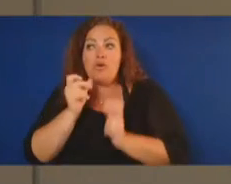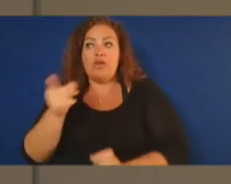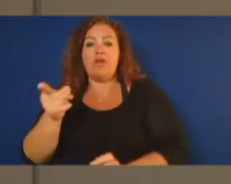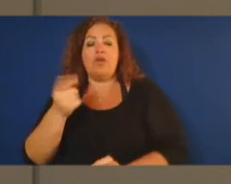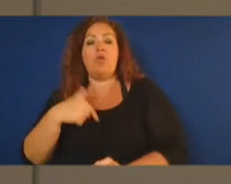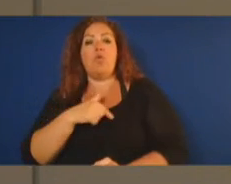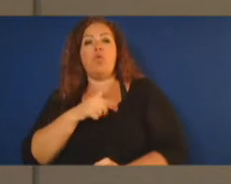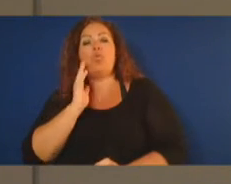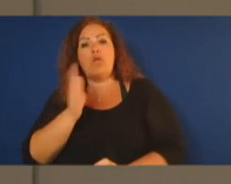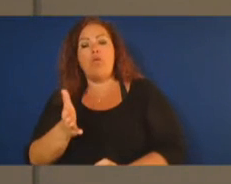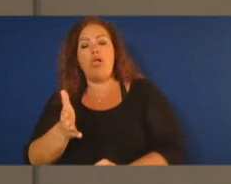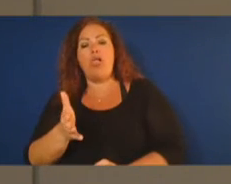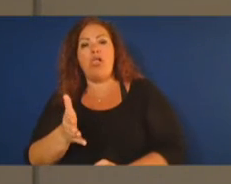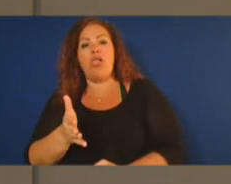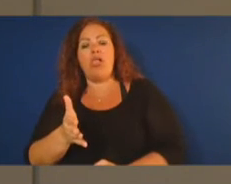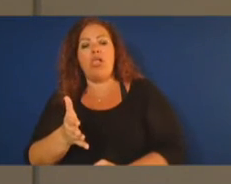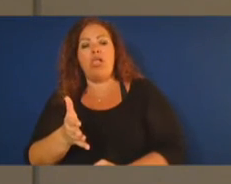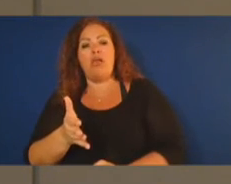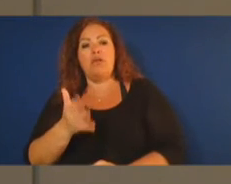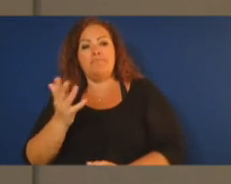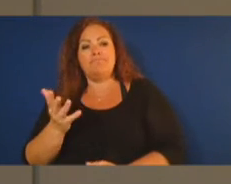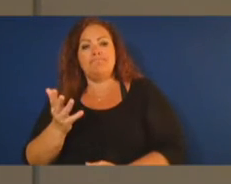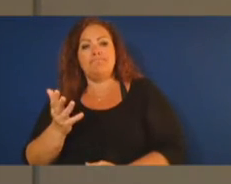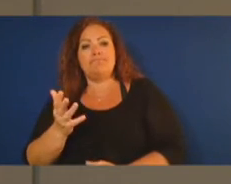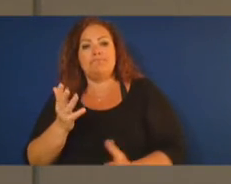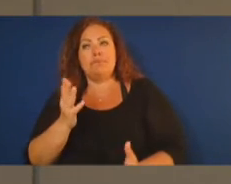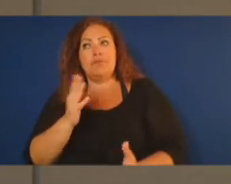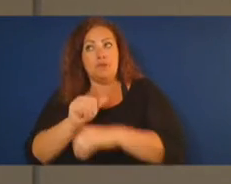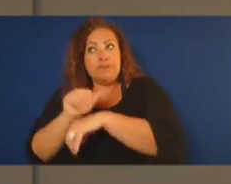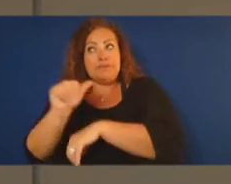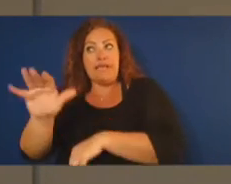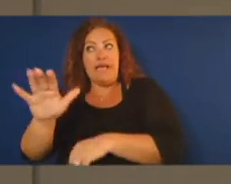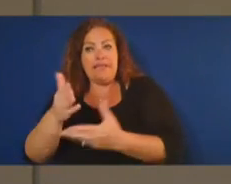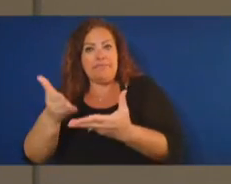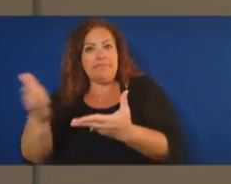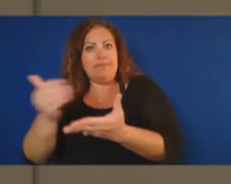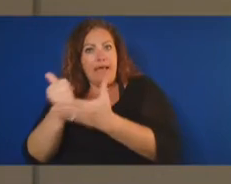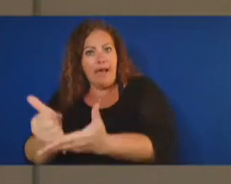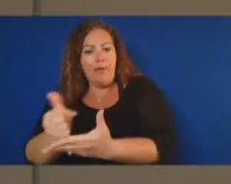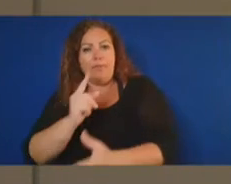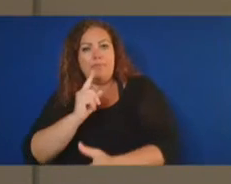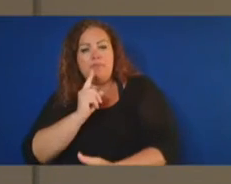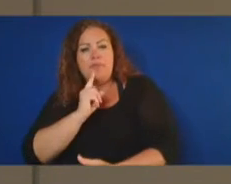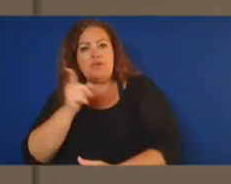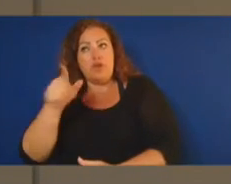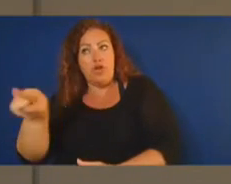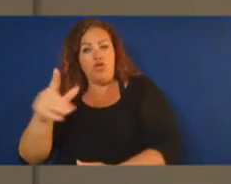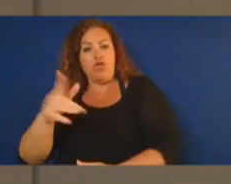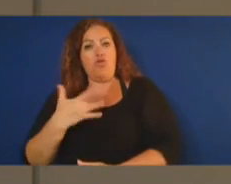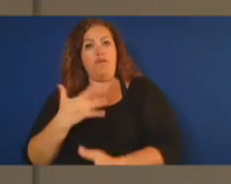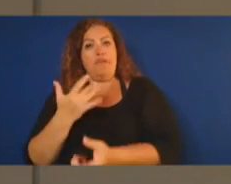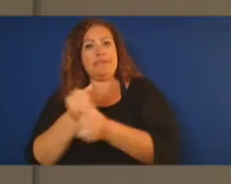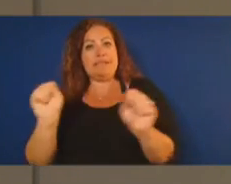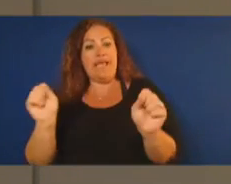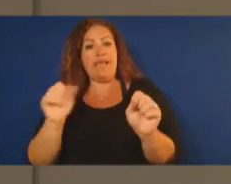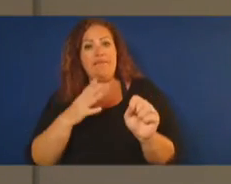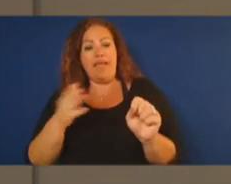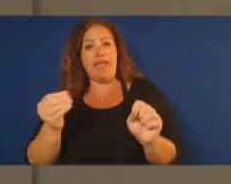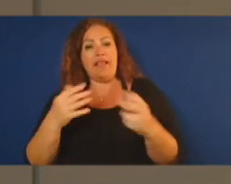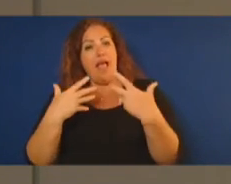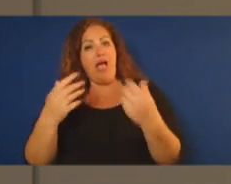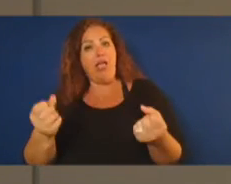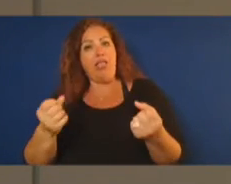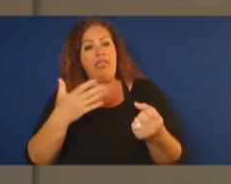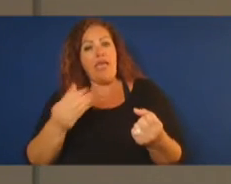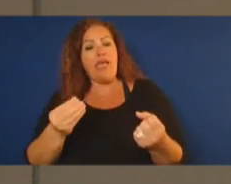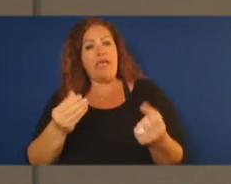know um dis you know dispatch our resources to make sure that you feel feel safe and and healthy and and heard in